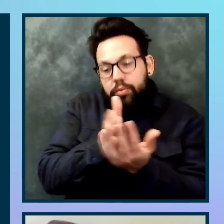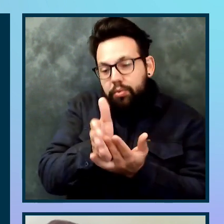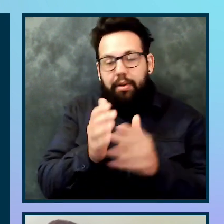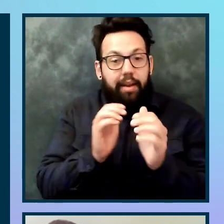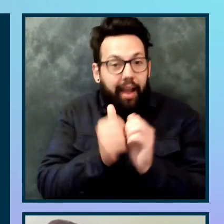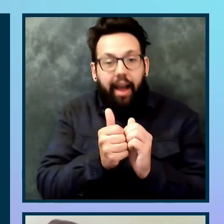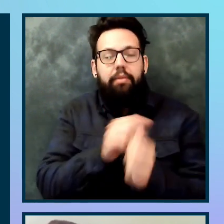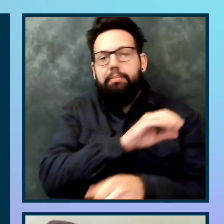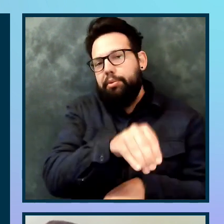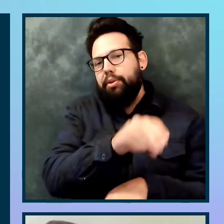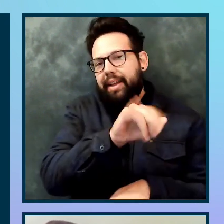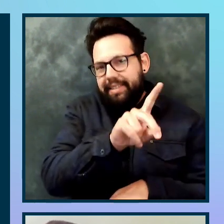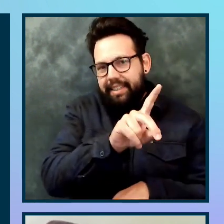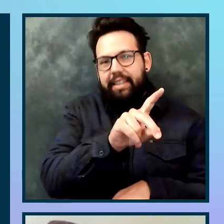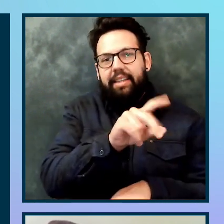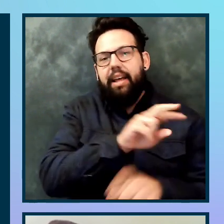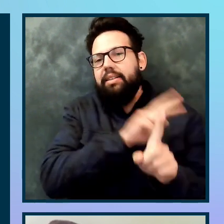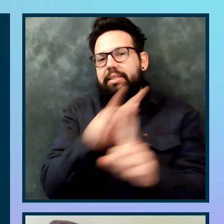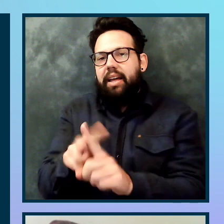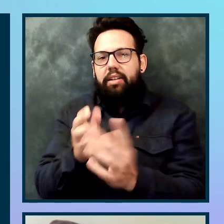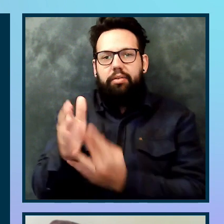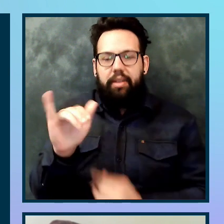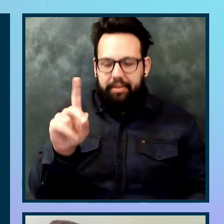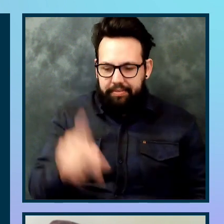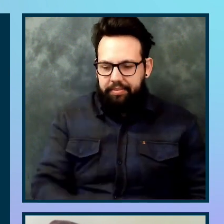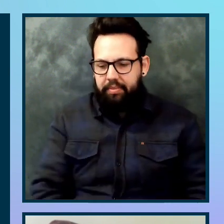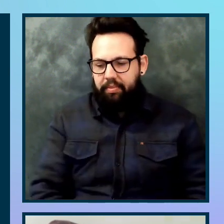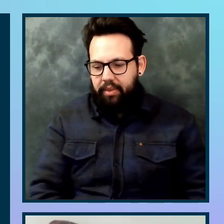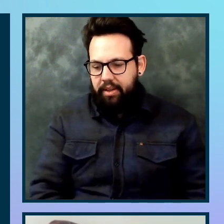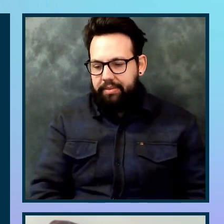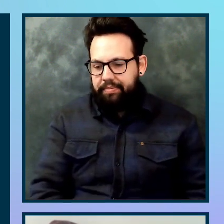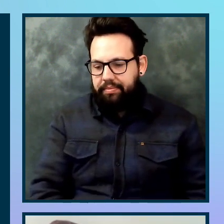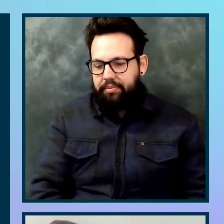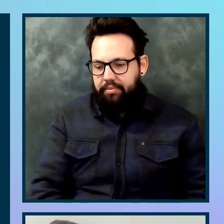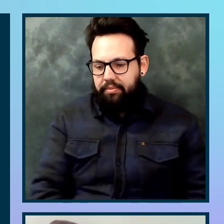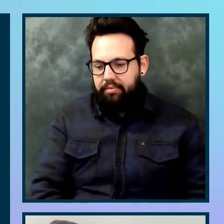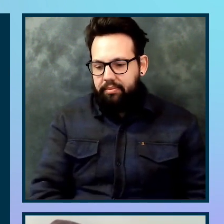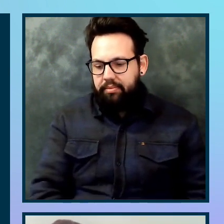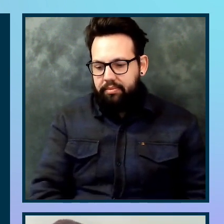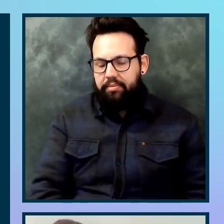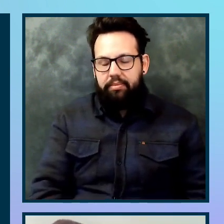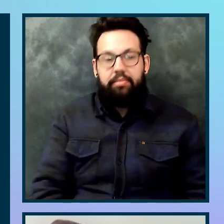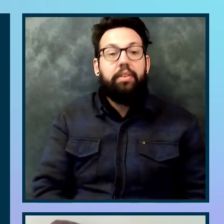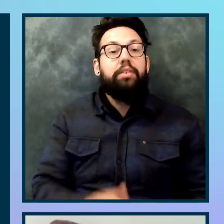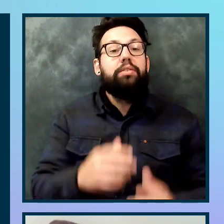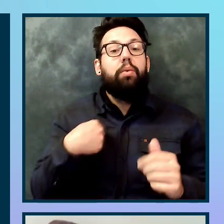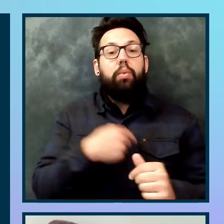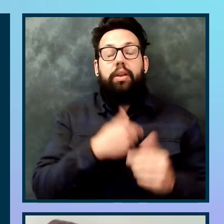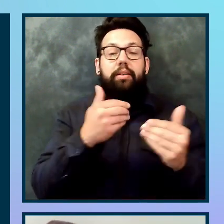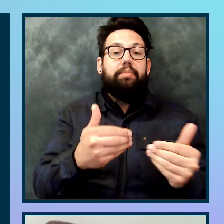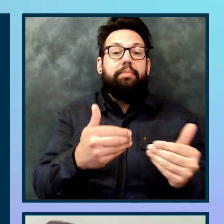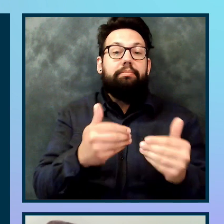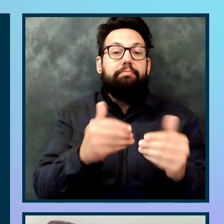dialog element, and we might assign it through the ID. So we can see here we add the dialog, and that gives us in the screen in the